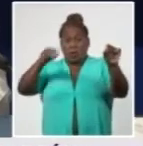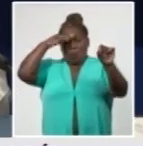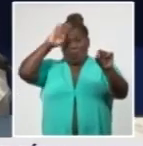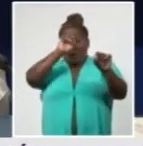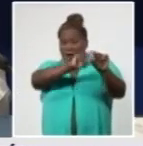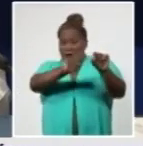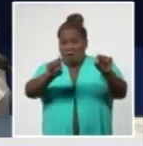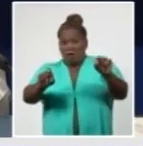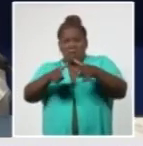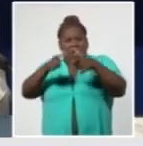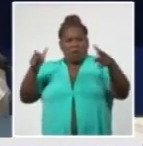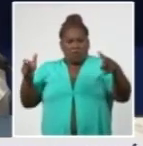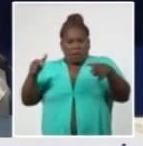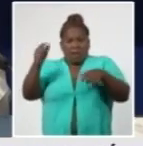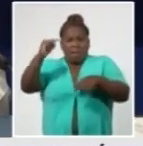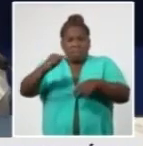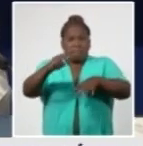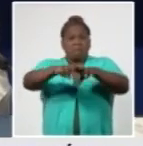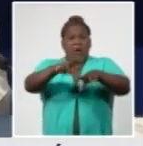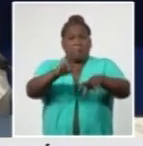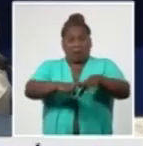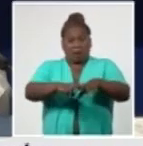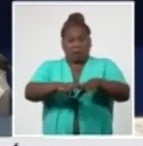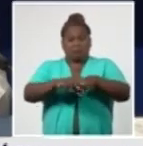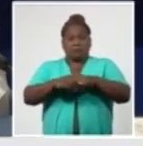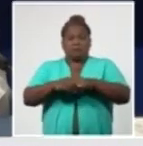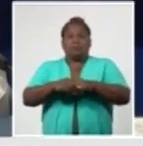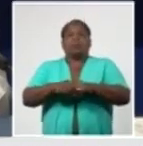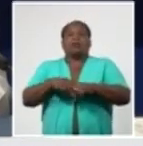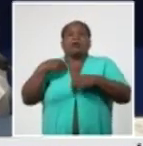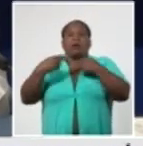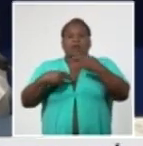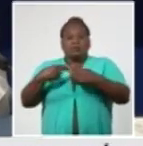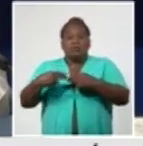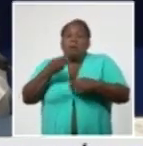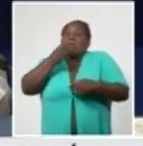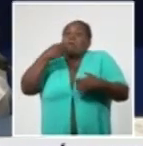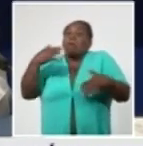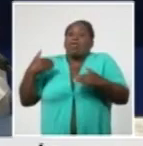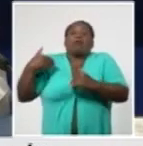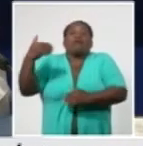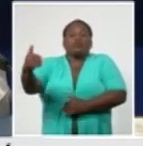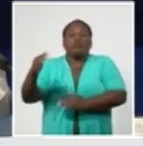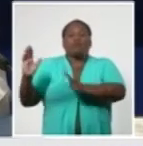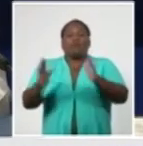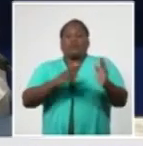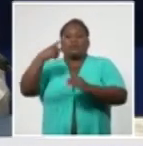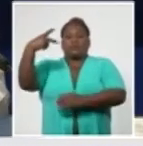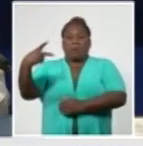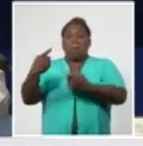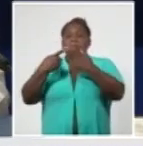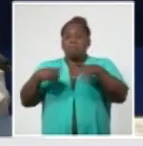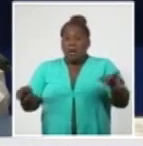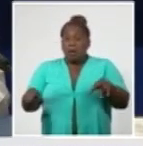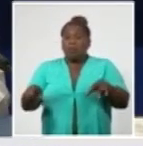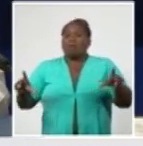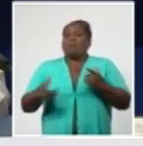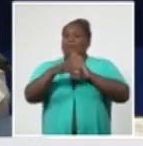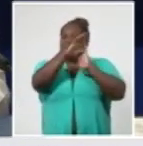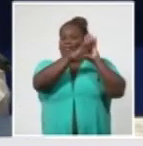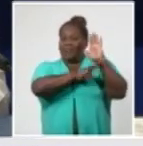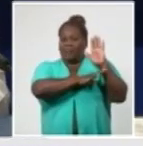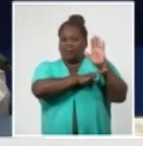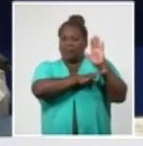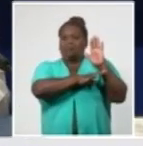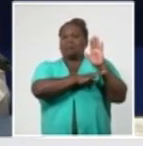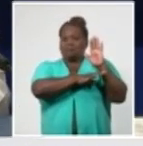will implement phase 2, but there is a host of measures that are here to stay. And they have to